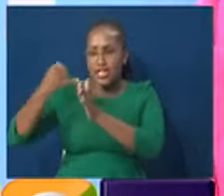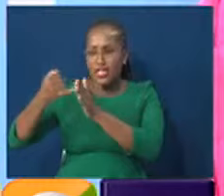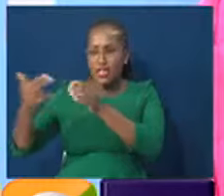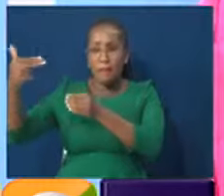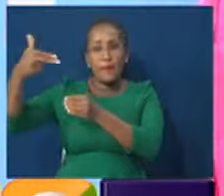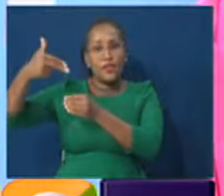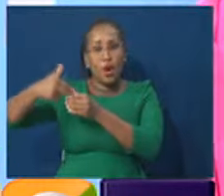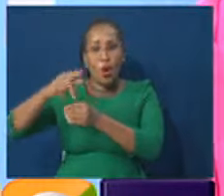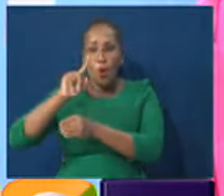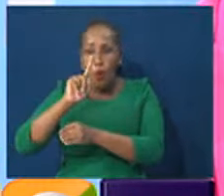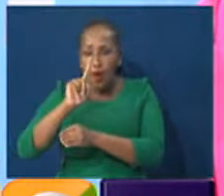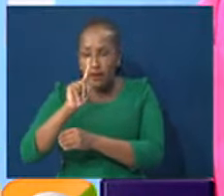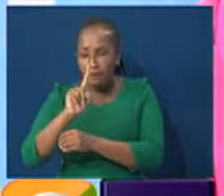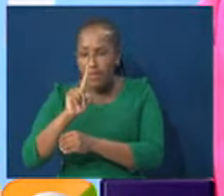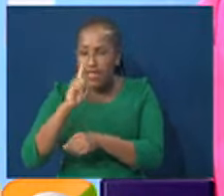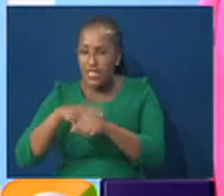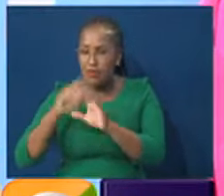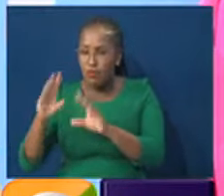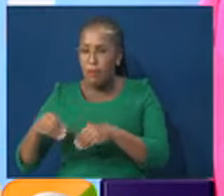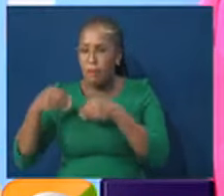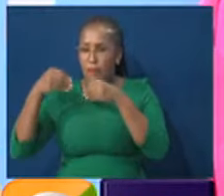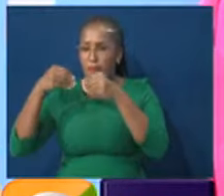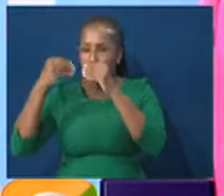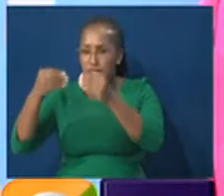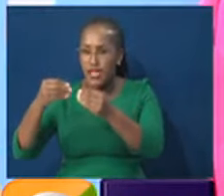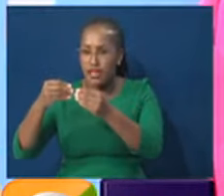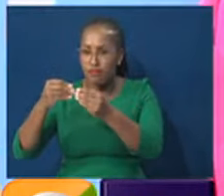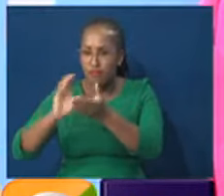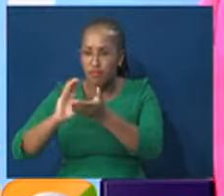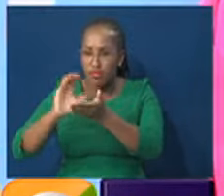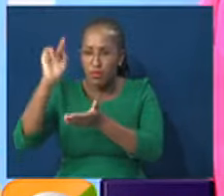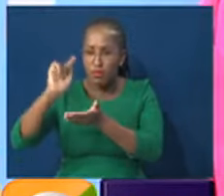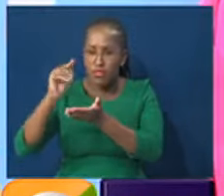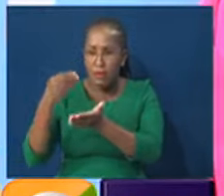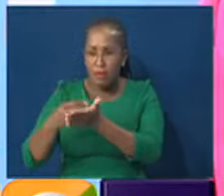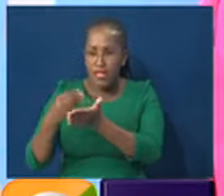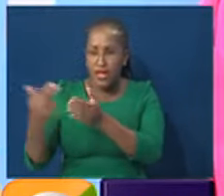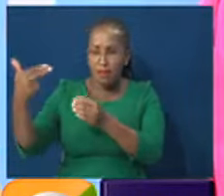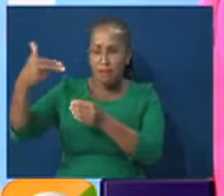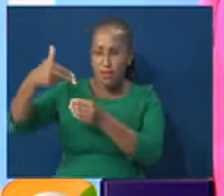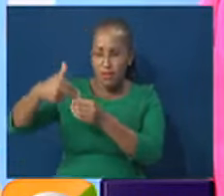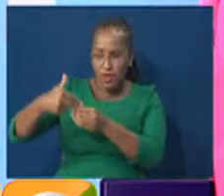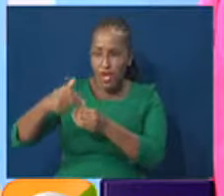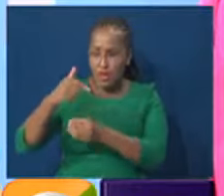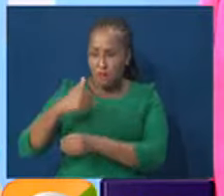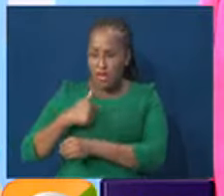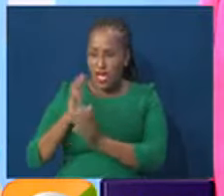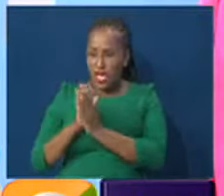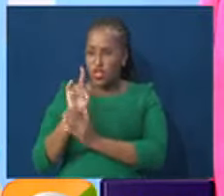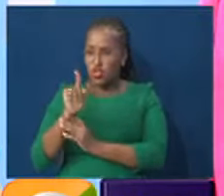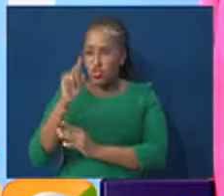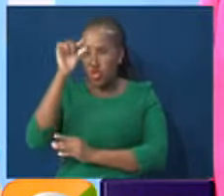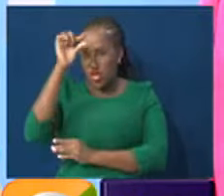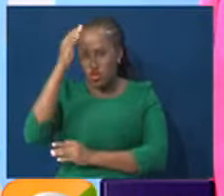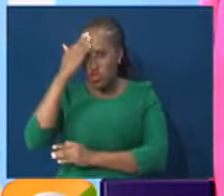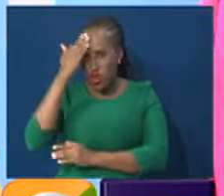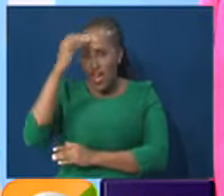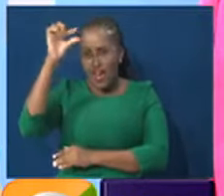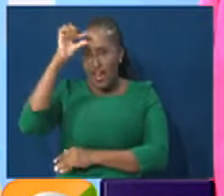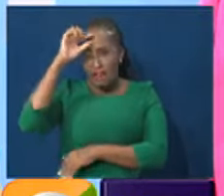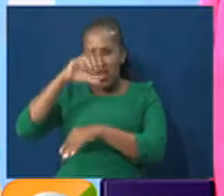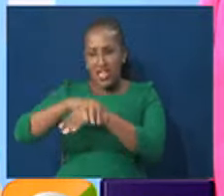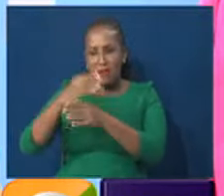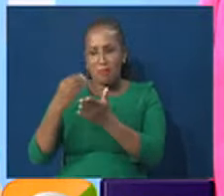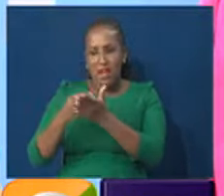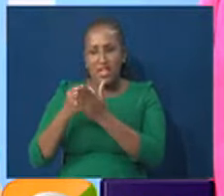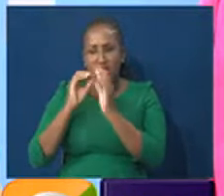is, one, when we offer subsidy in petroleum, it's actually, you and I know that the government does not get money from anywhere